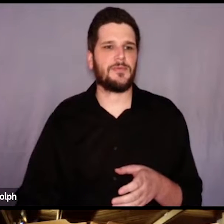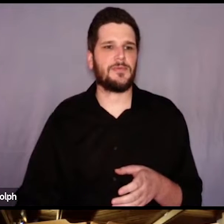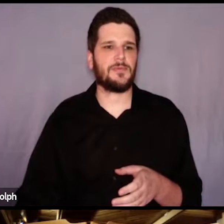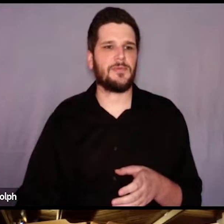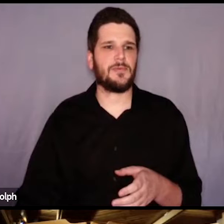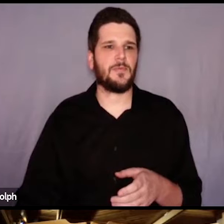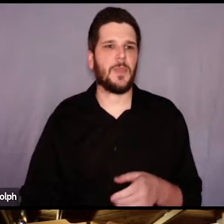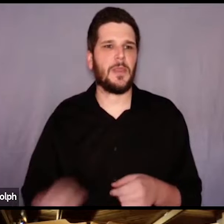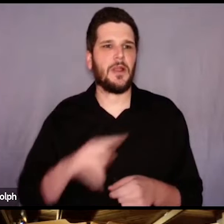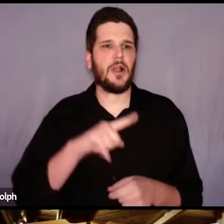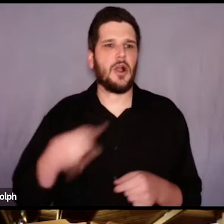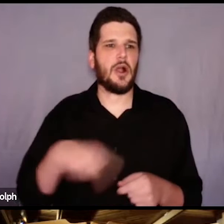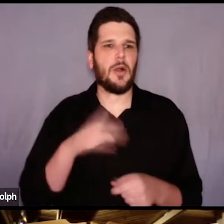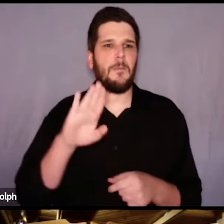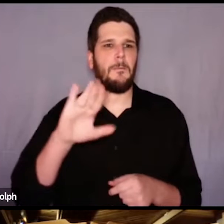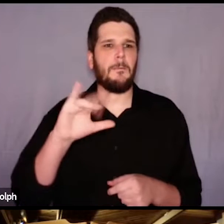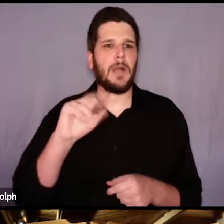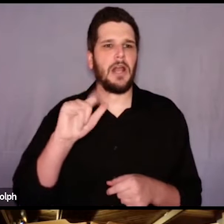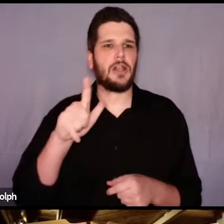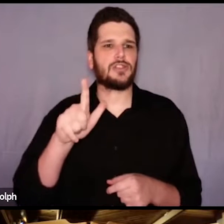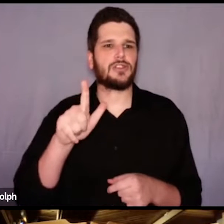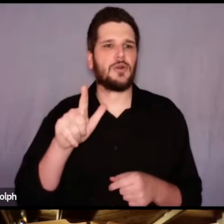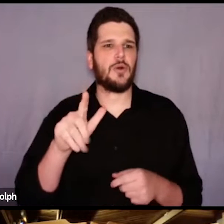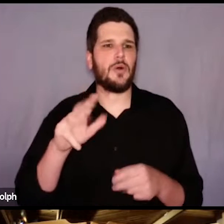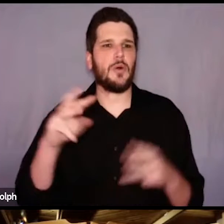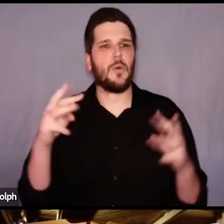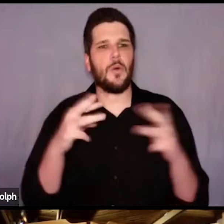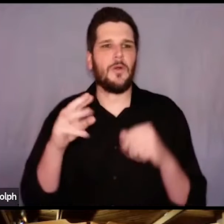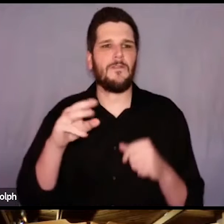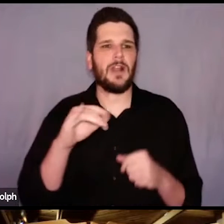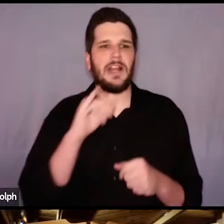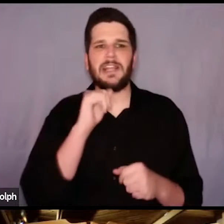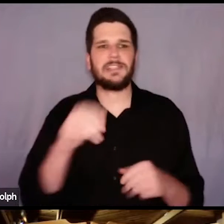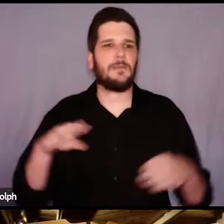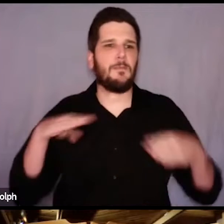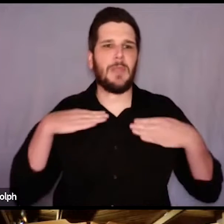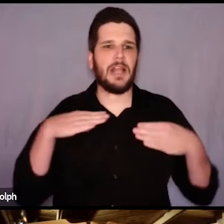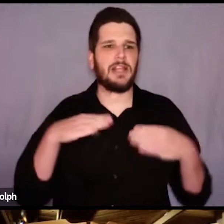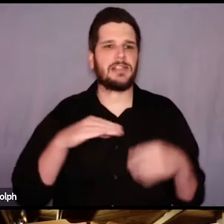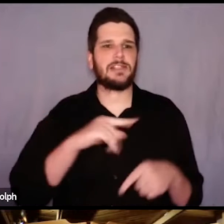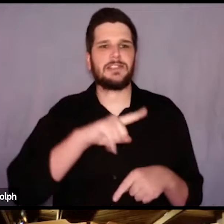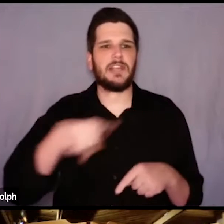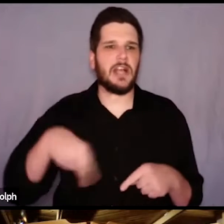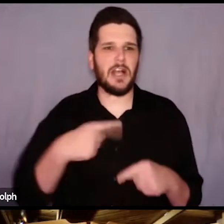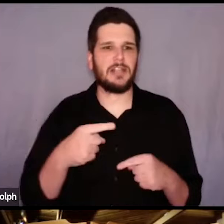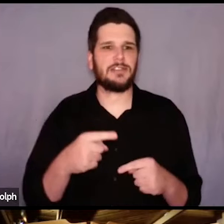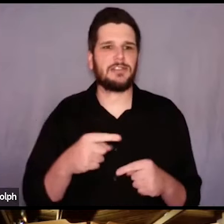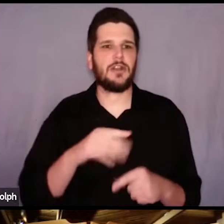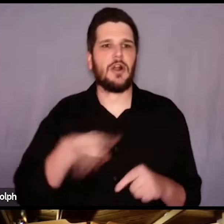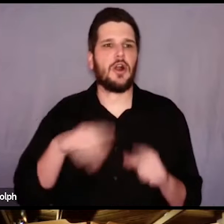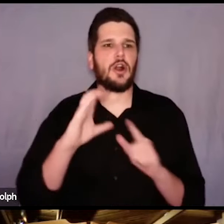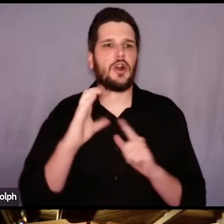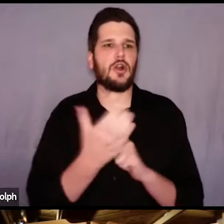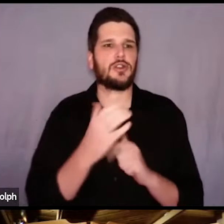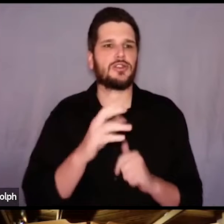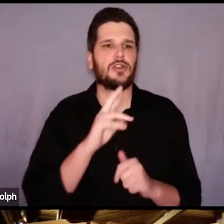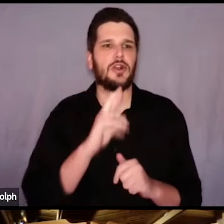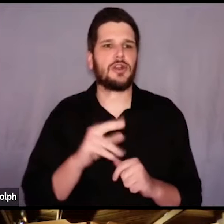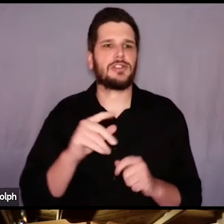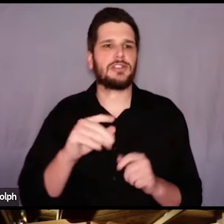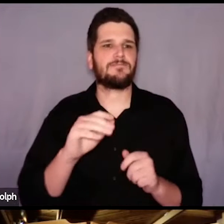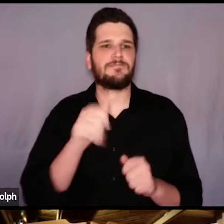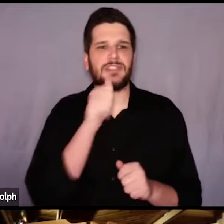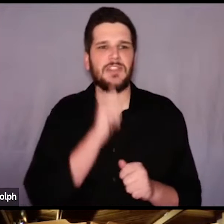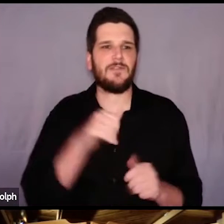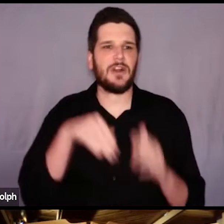don't want to be mistaken for. I'm the one who gets a government check to almost pay for me to almost survive, never live, just